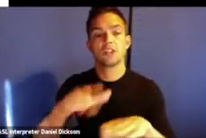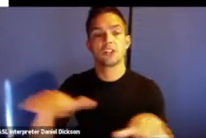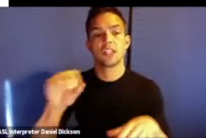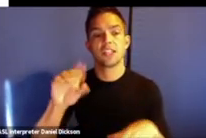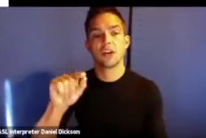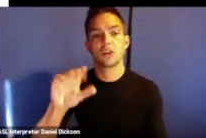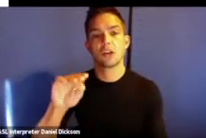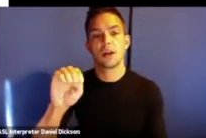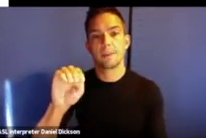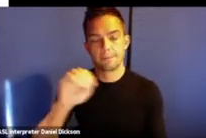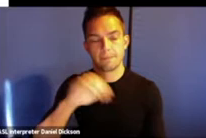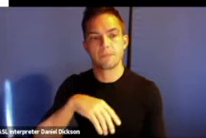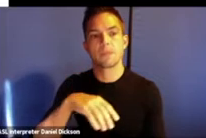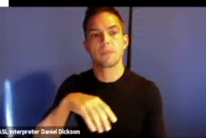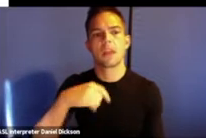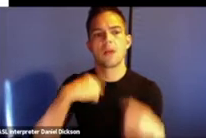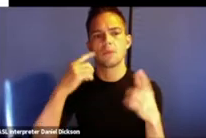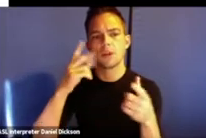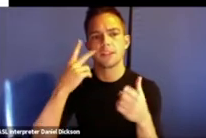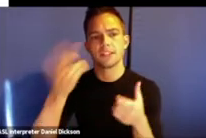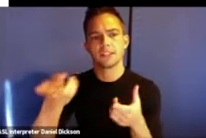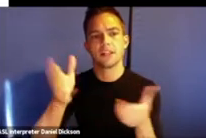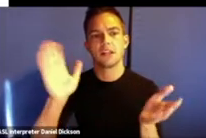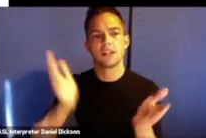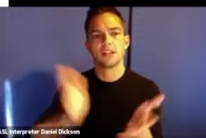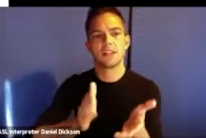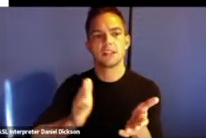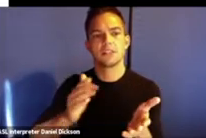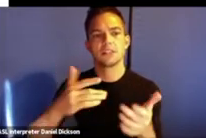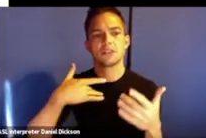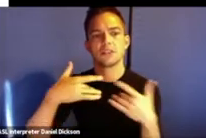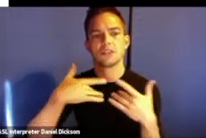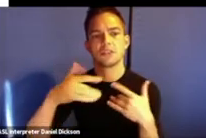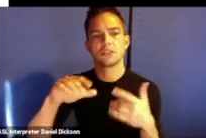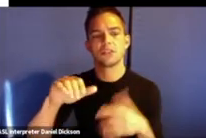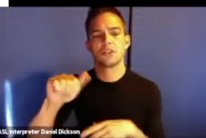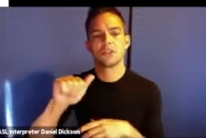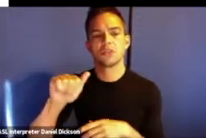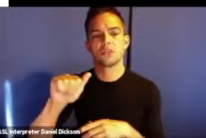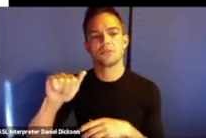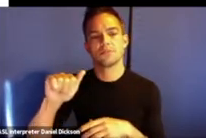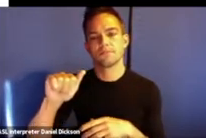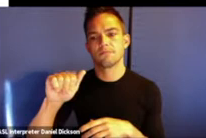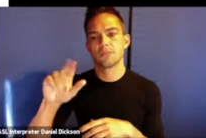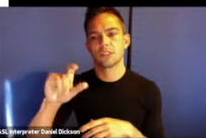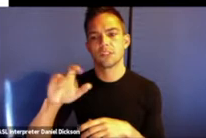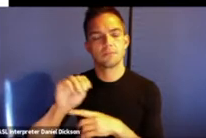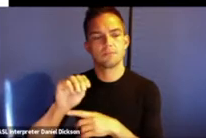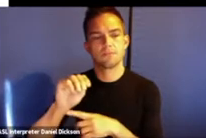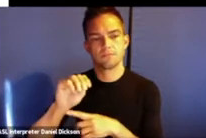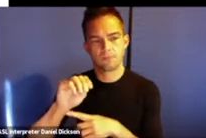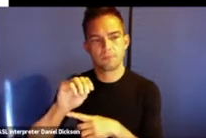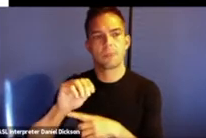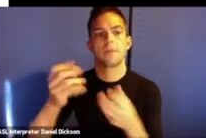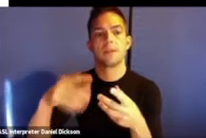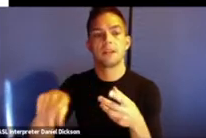I would say, which I was surprised to see, there may be less consensus in the autism field and the best early intervention approaches. There's many that have shown